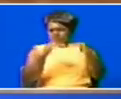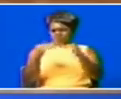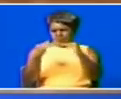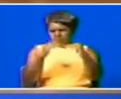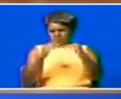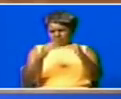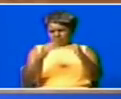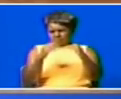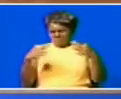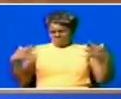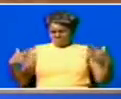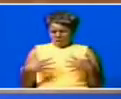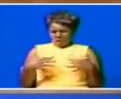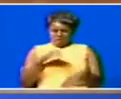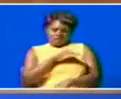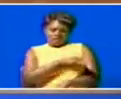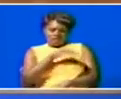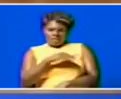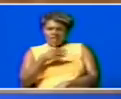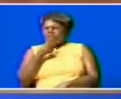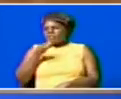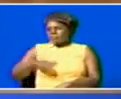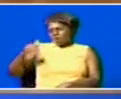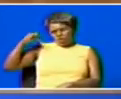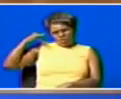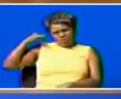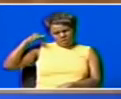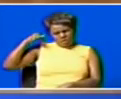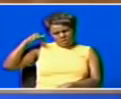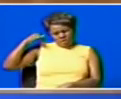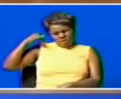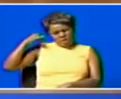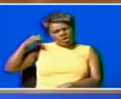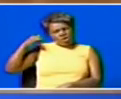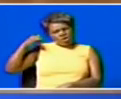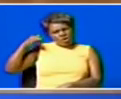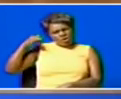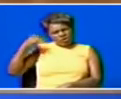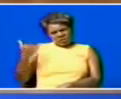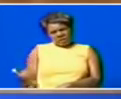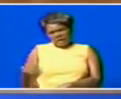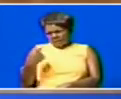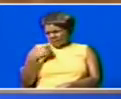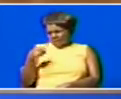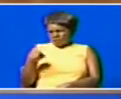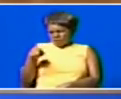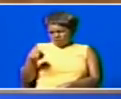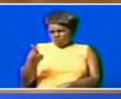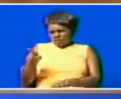like that, wow. Even in the evening, the parents will call me and ask me, Madam Catherine, my child is telling me